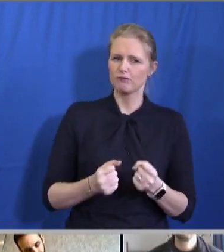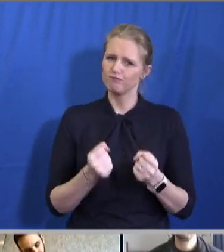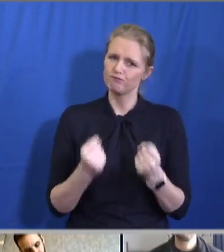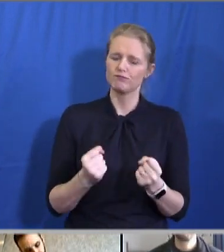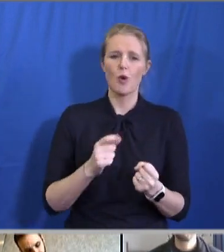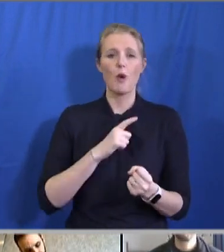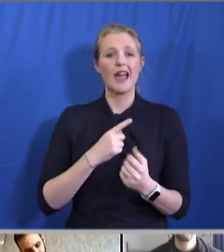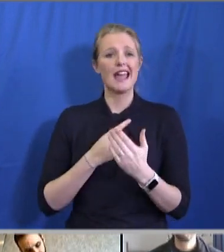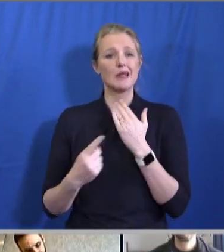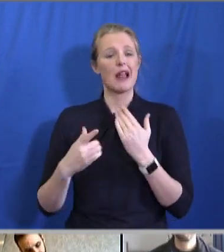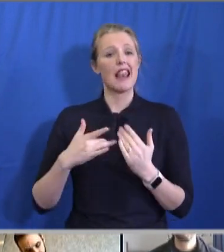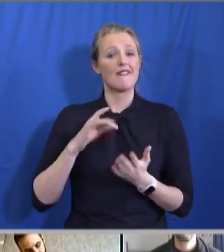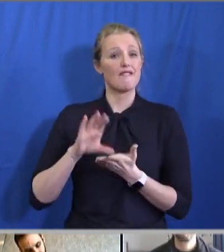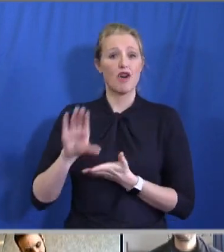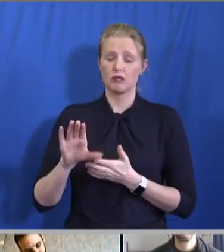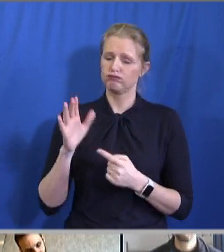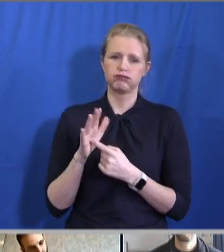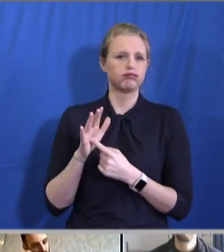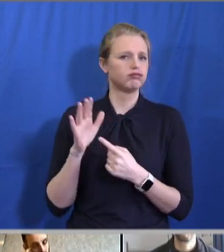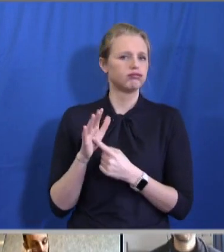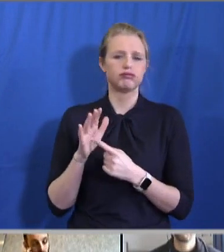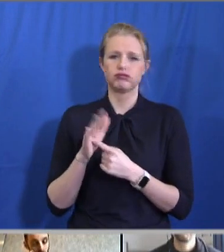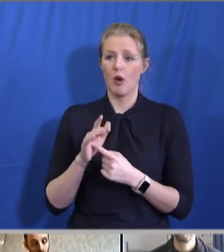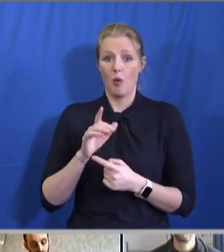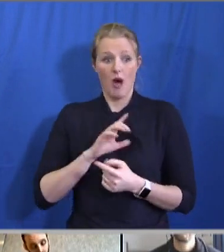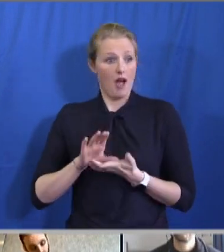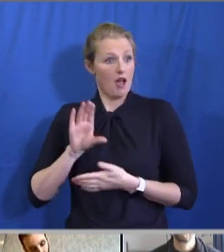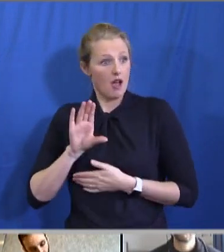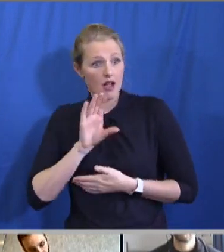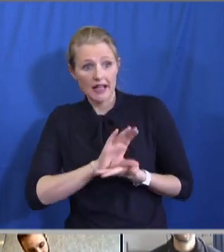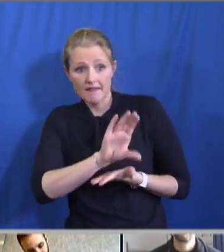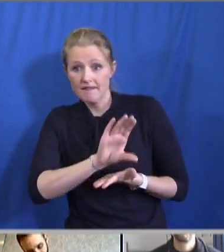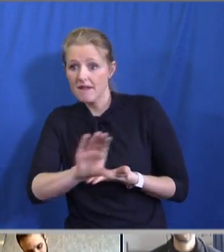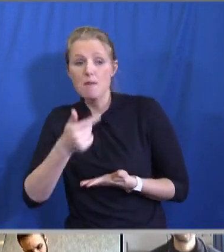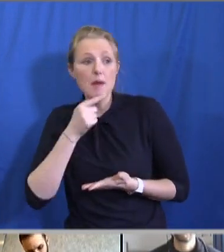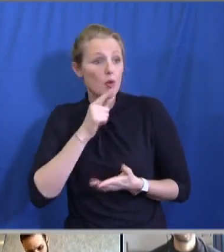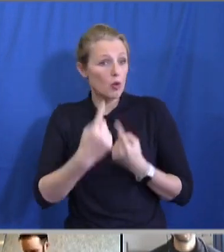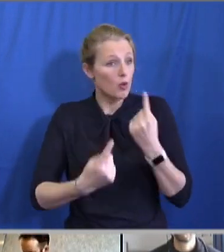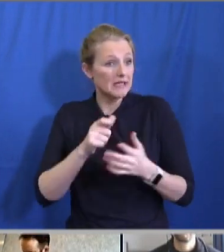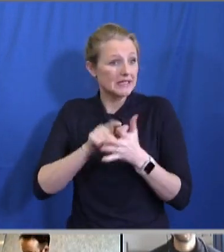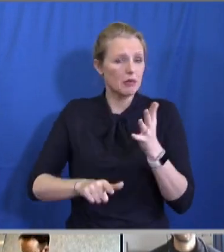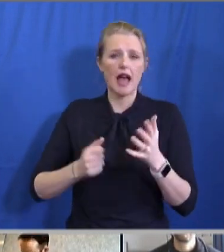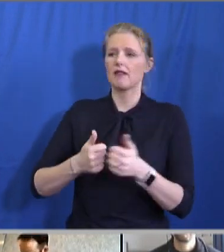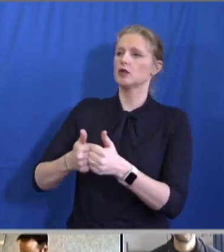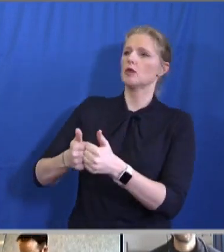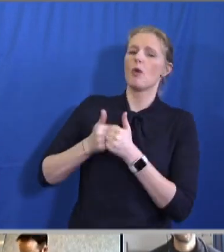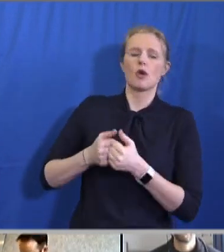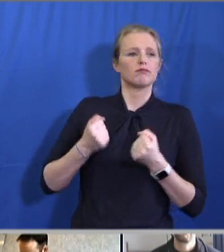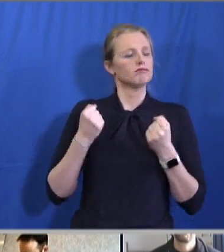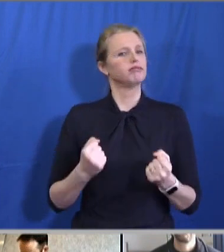the Independent Living Fund and the support it brings to people with disabilities, but also how he has advocated greatly for